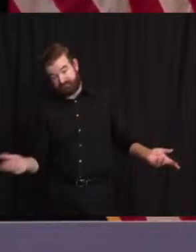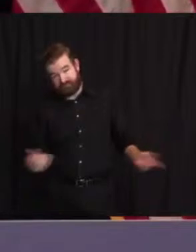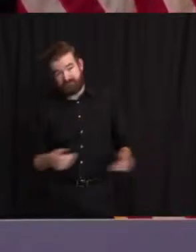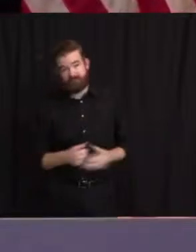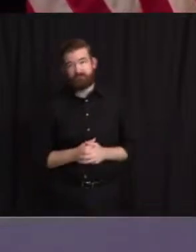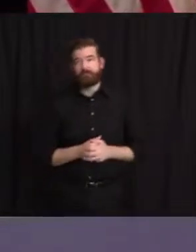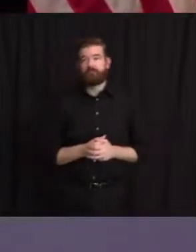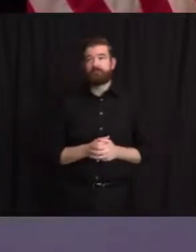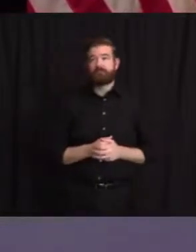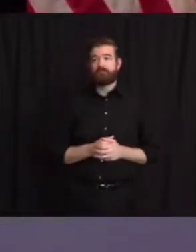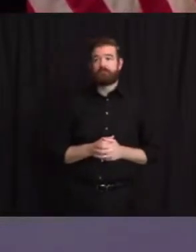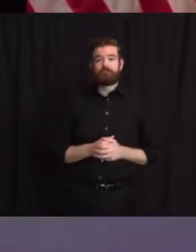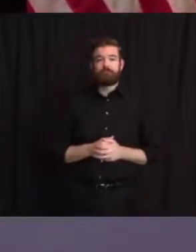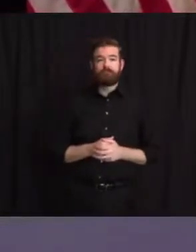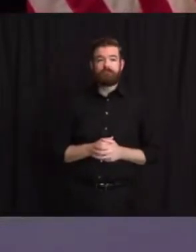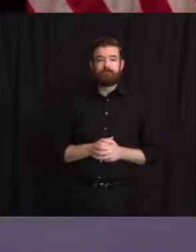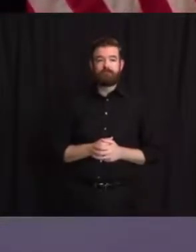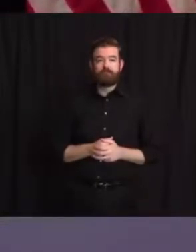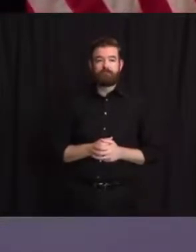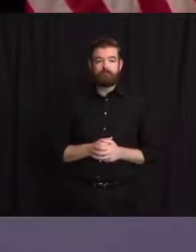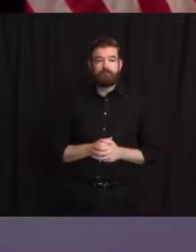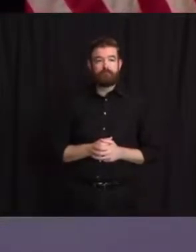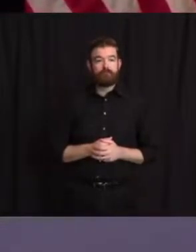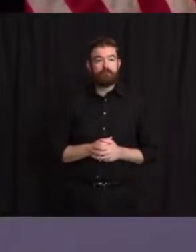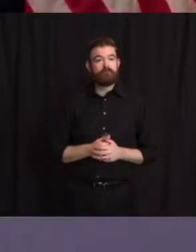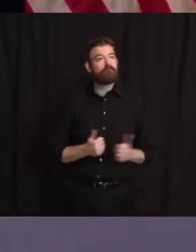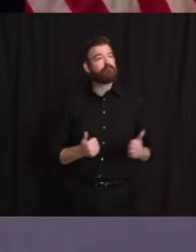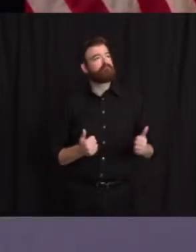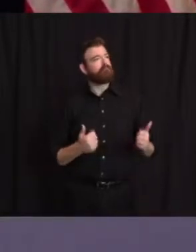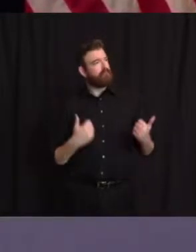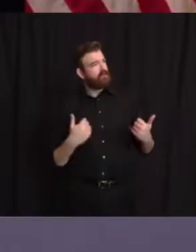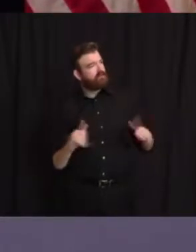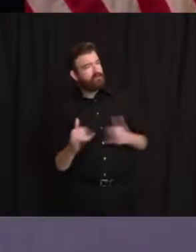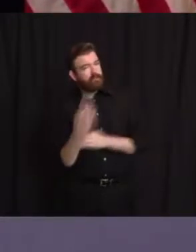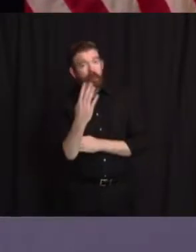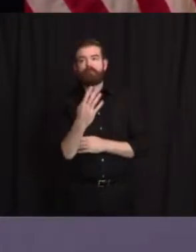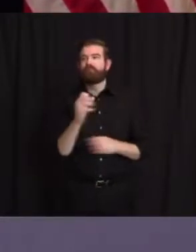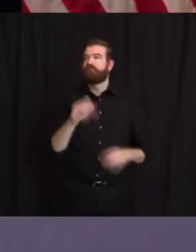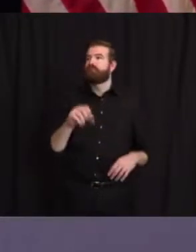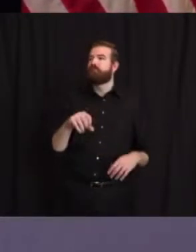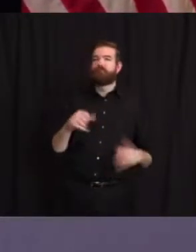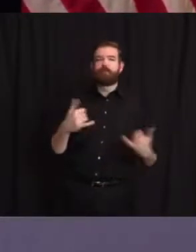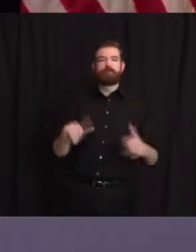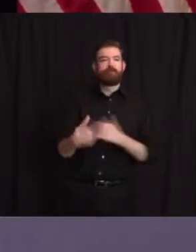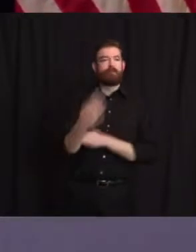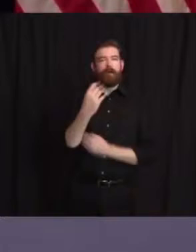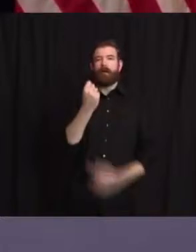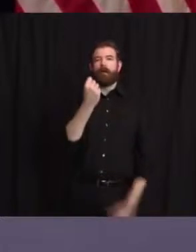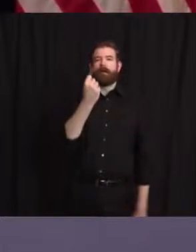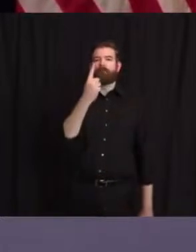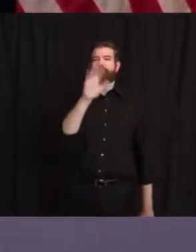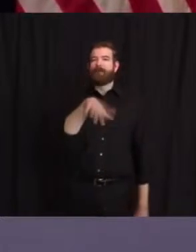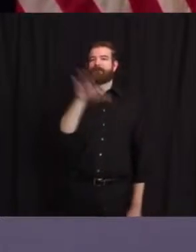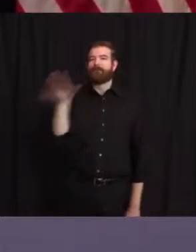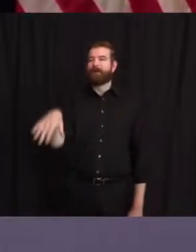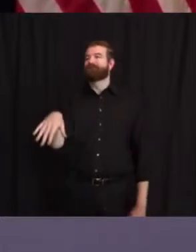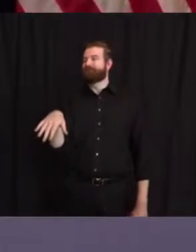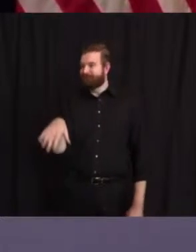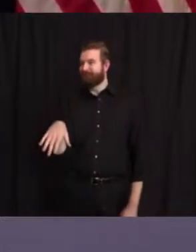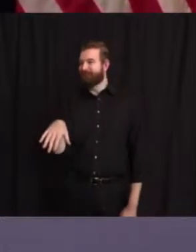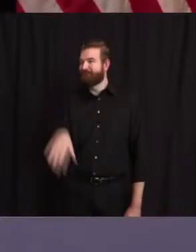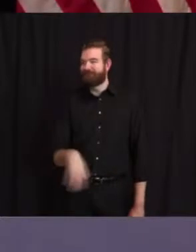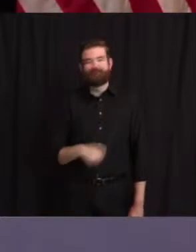Good afternoon. Good afternoon. It's actually still, yep, we're still Still there. 11:55 appears to be. For municipalities